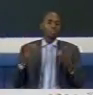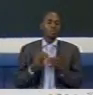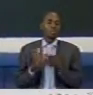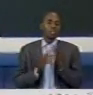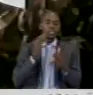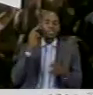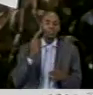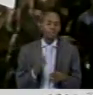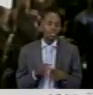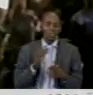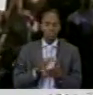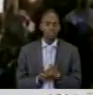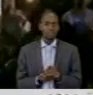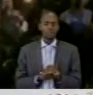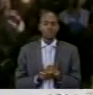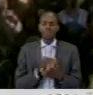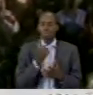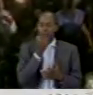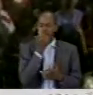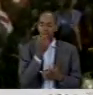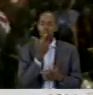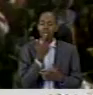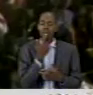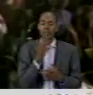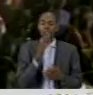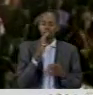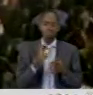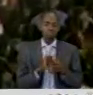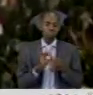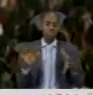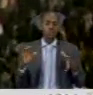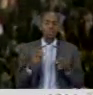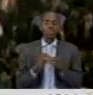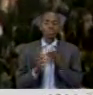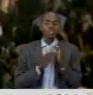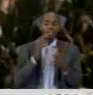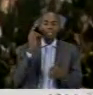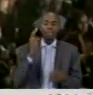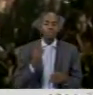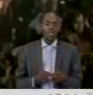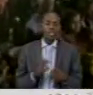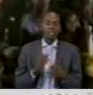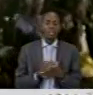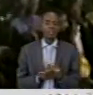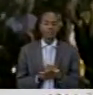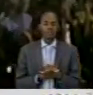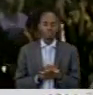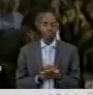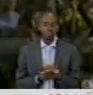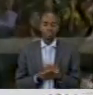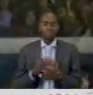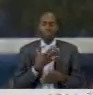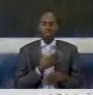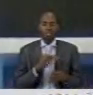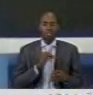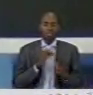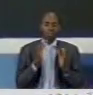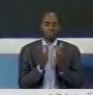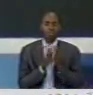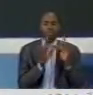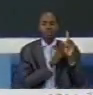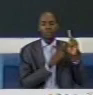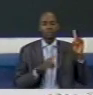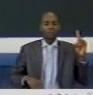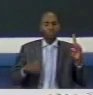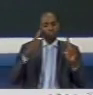Jesus name them tongues be loosed in Jesus name and I pray Lord for those